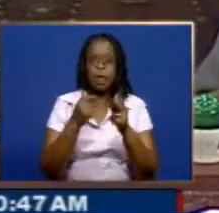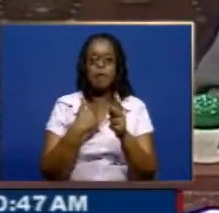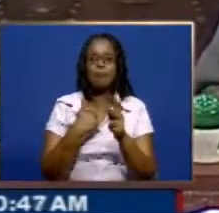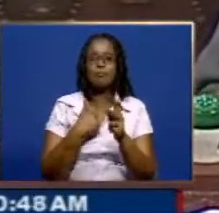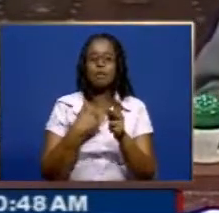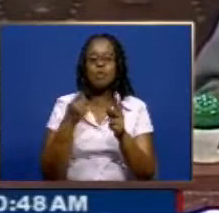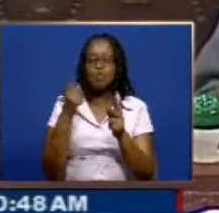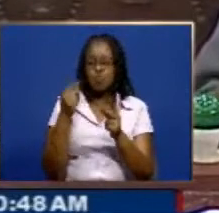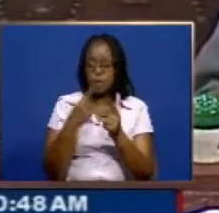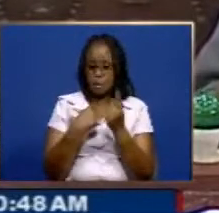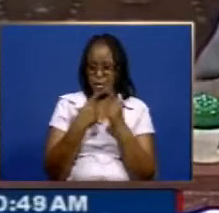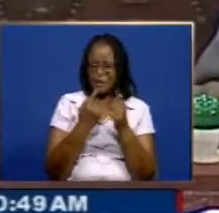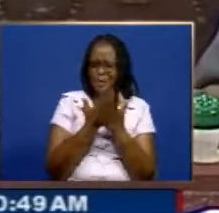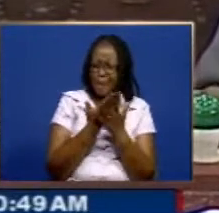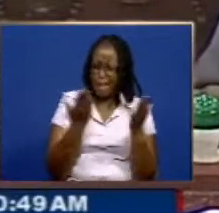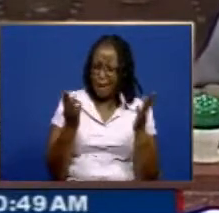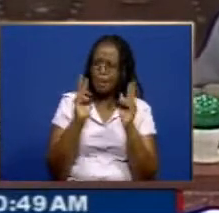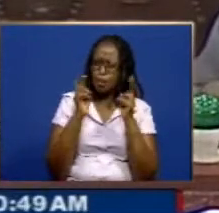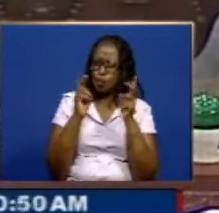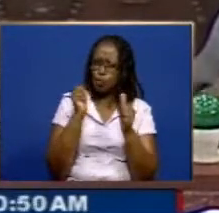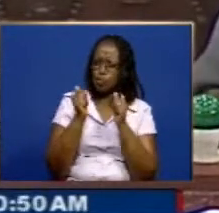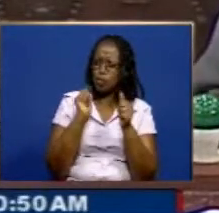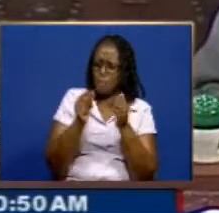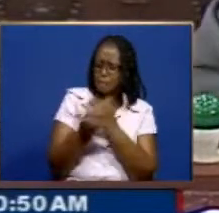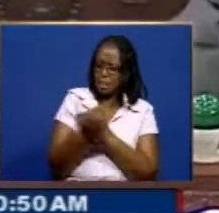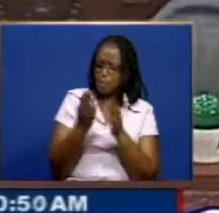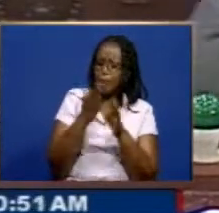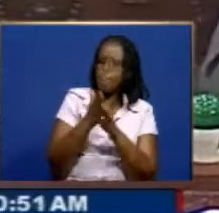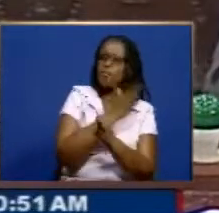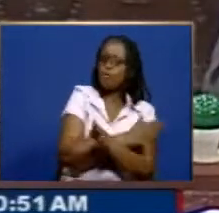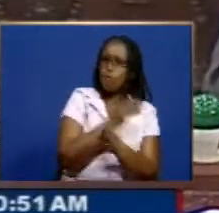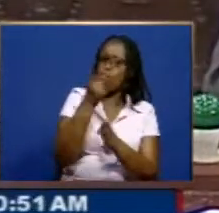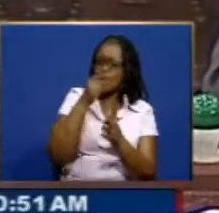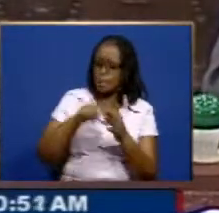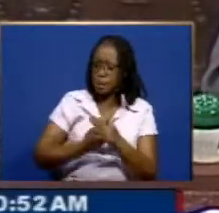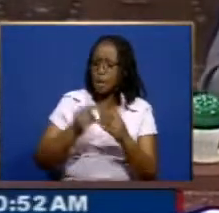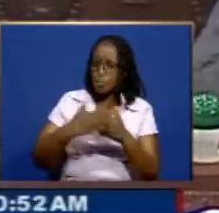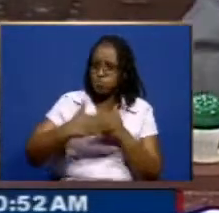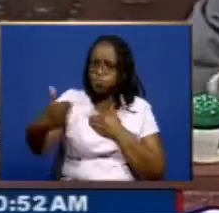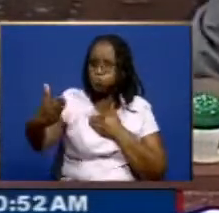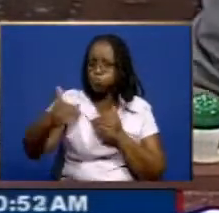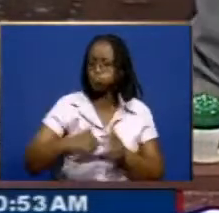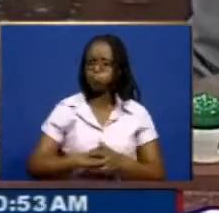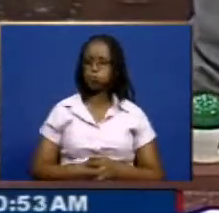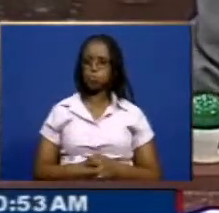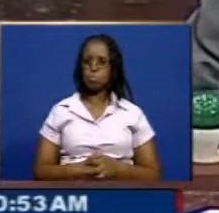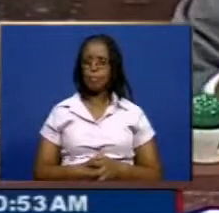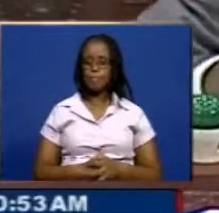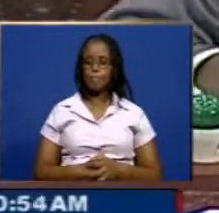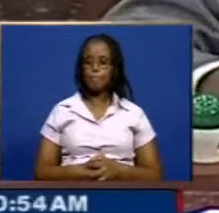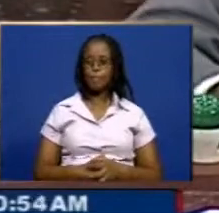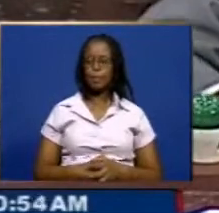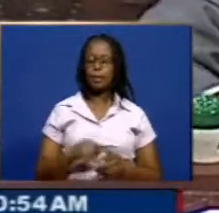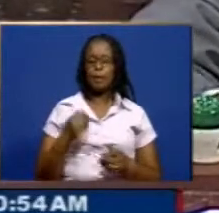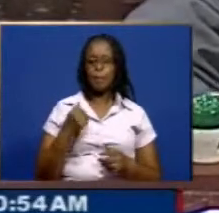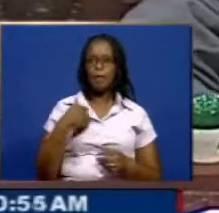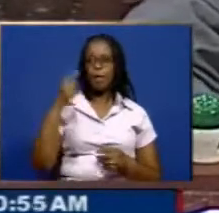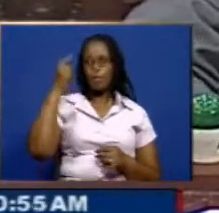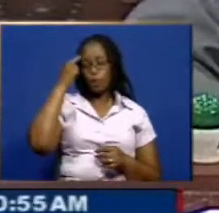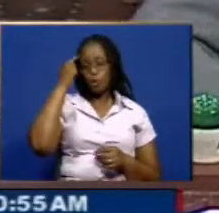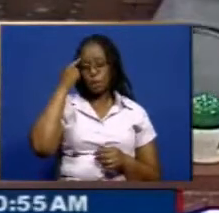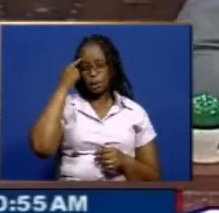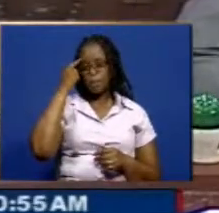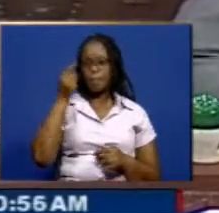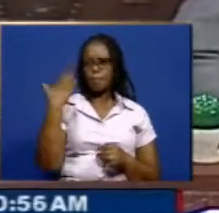issues. Senior Counsel Nasir. Yes, Mr. Chairman, I thought the procedure that we were informed is